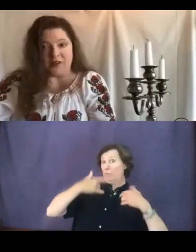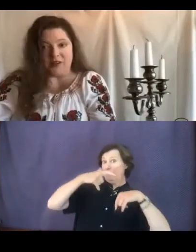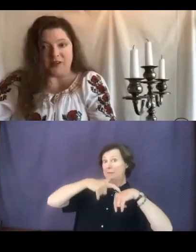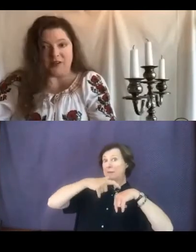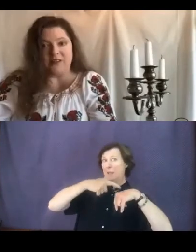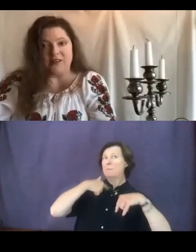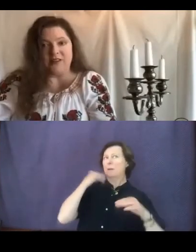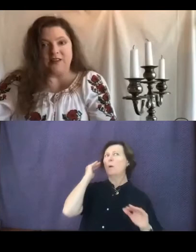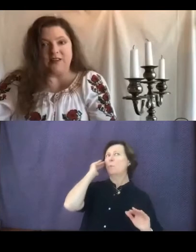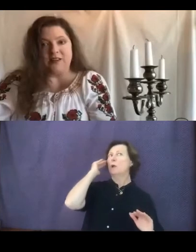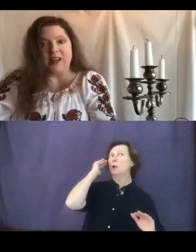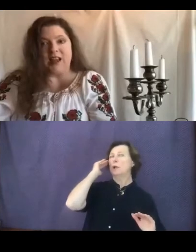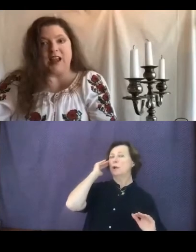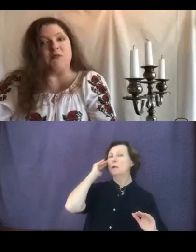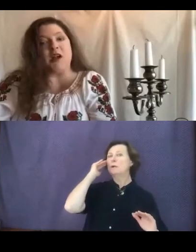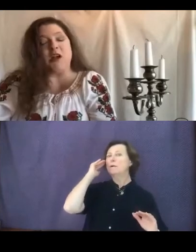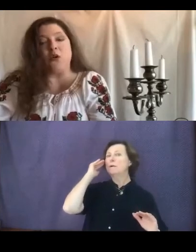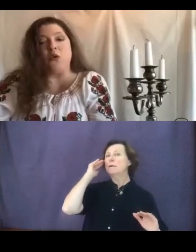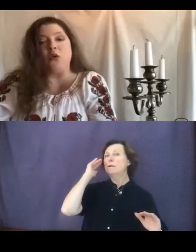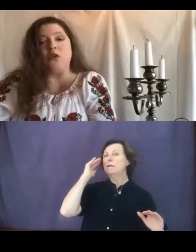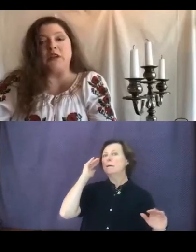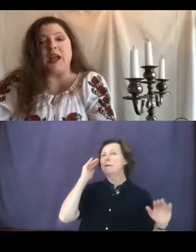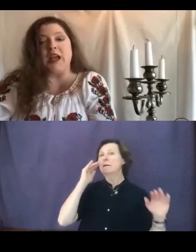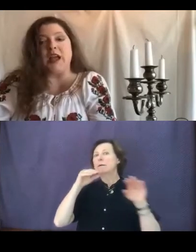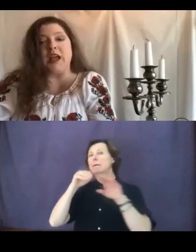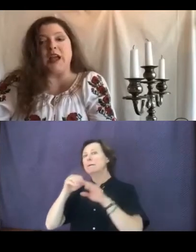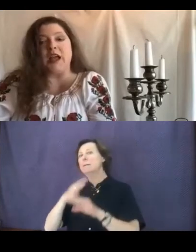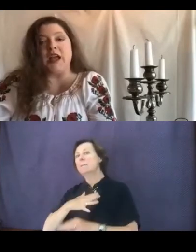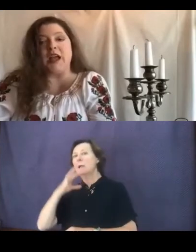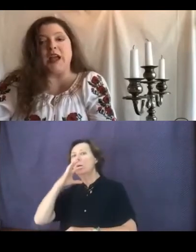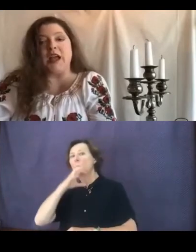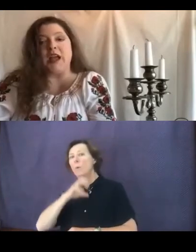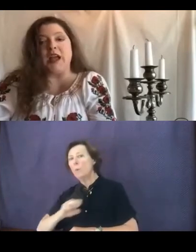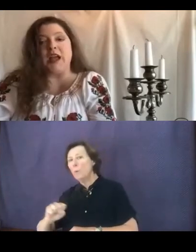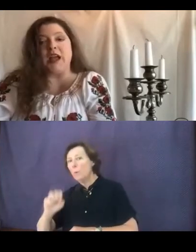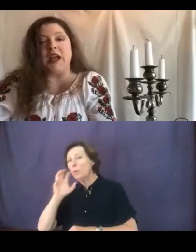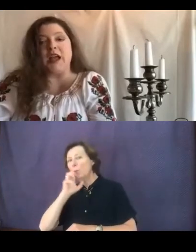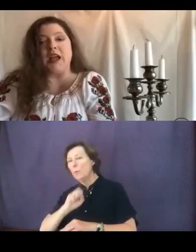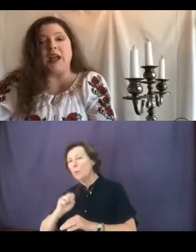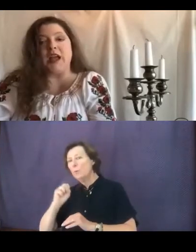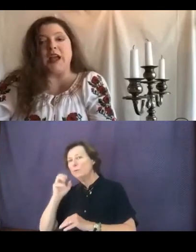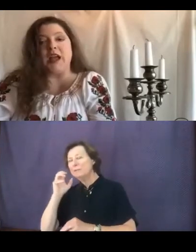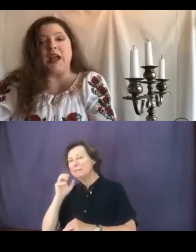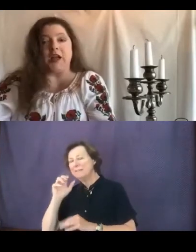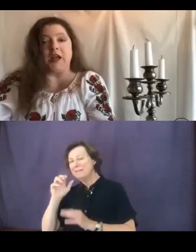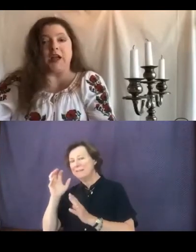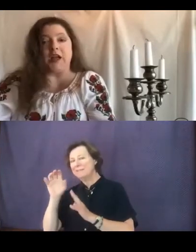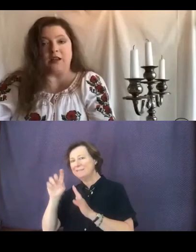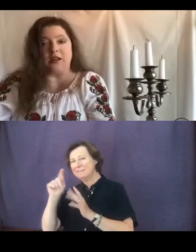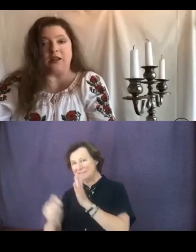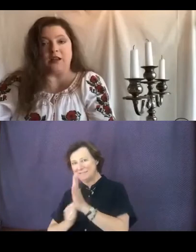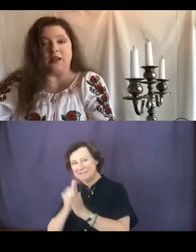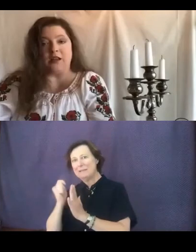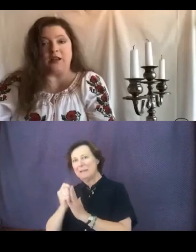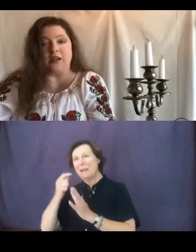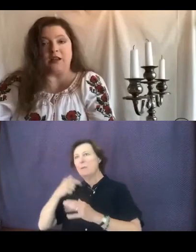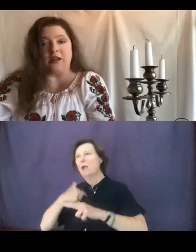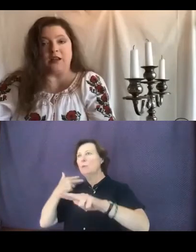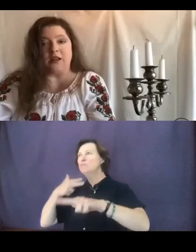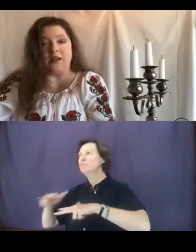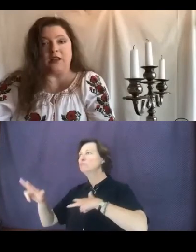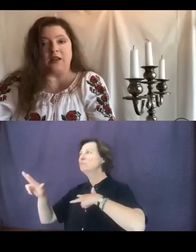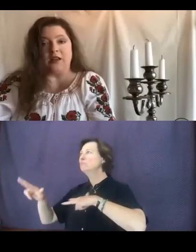of it. And in my old age, I shall walk quietly